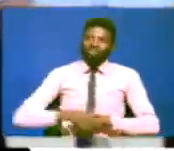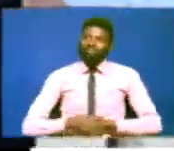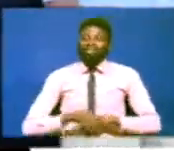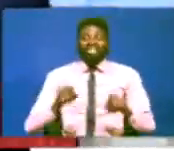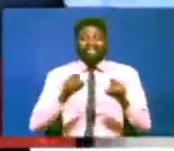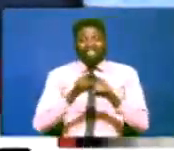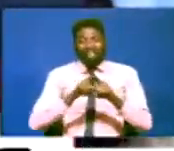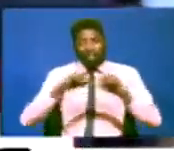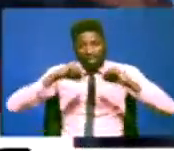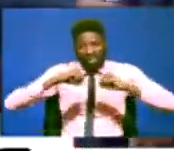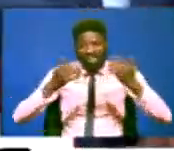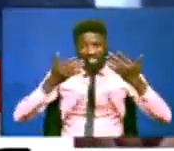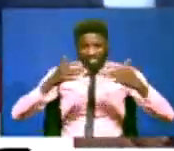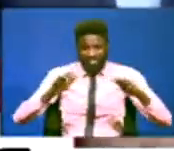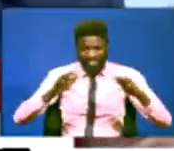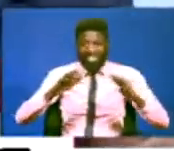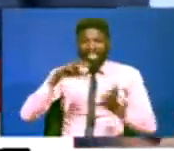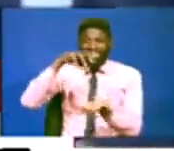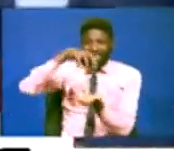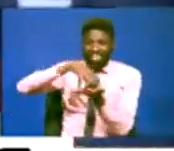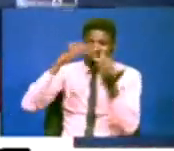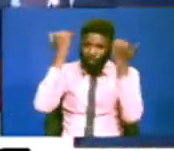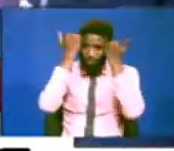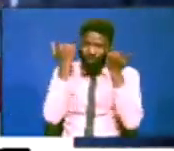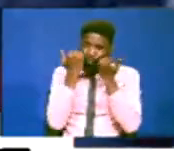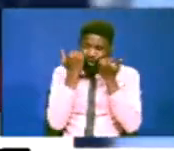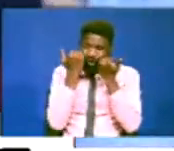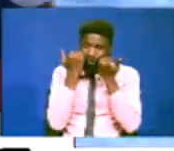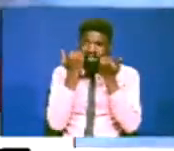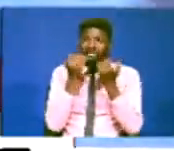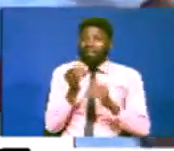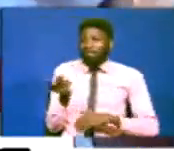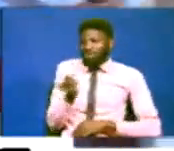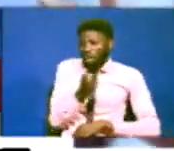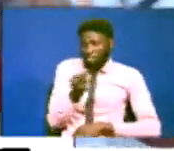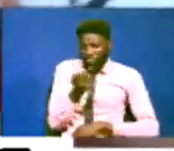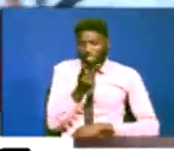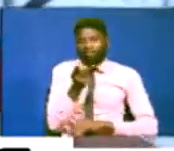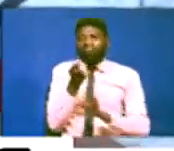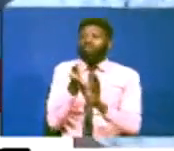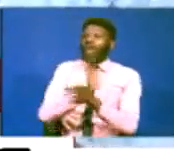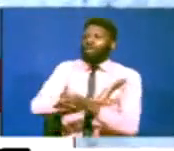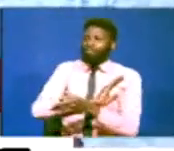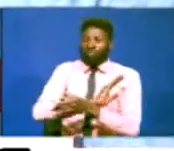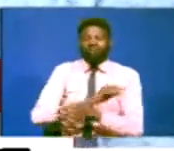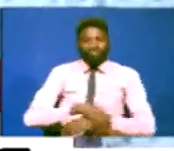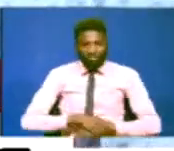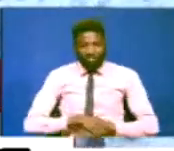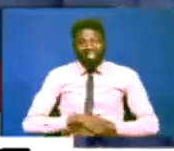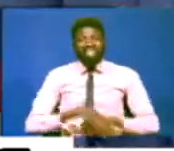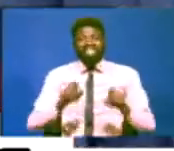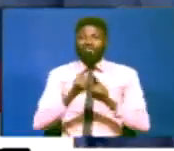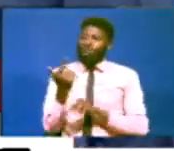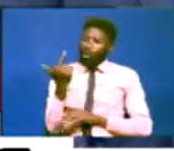cases filed by either of the two levels of government against each other, all legislation deemed to be offending devolution will be